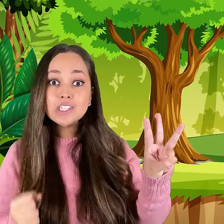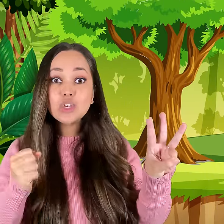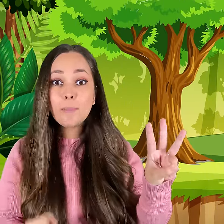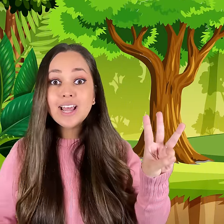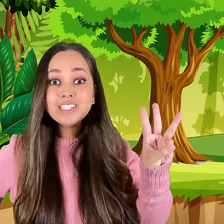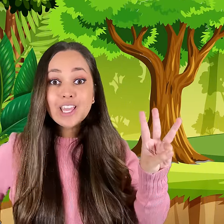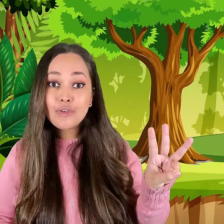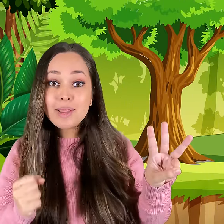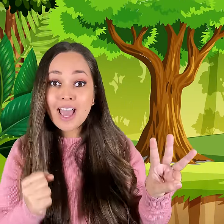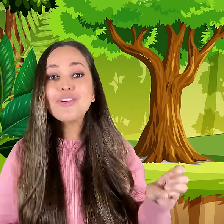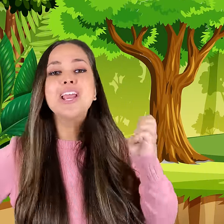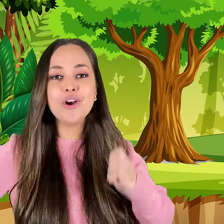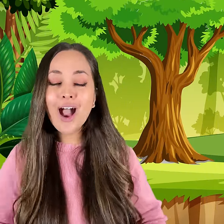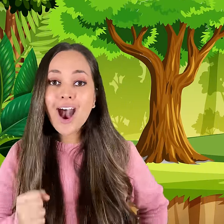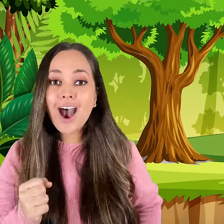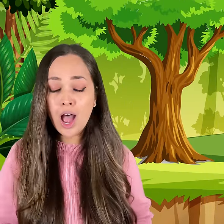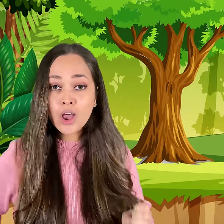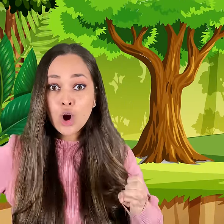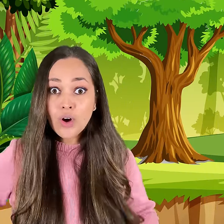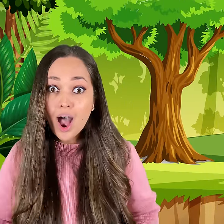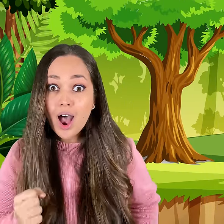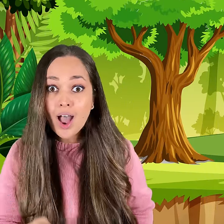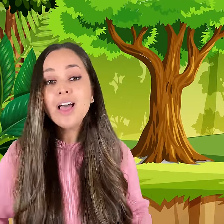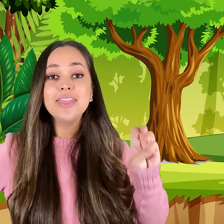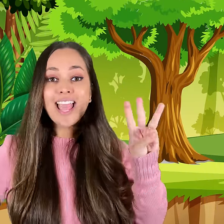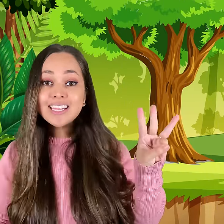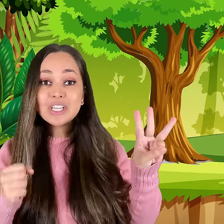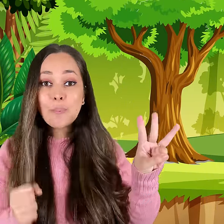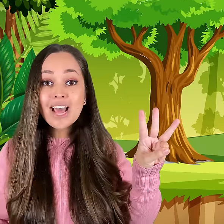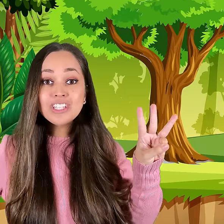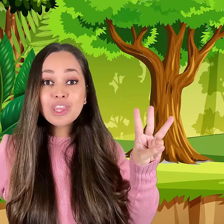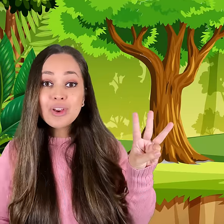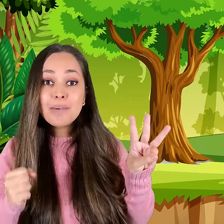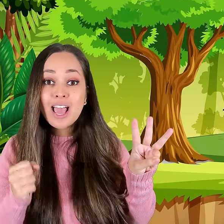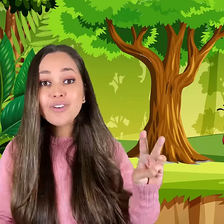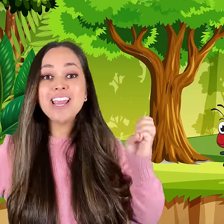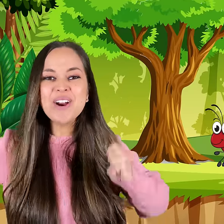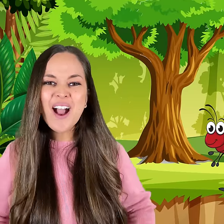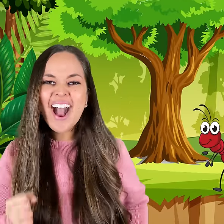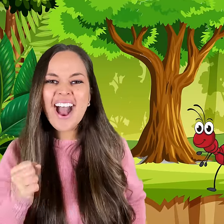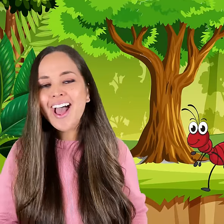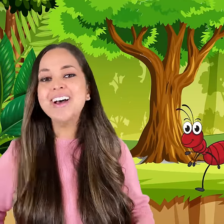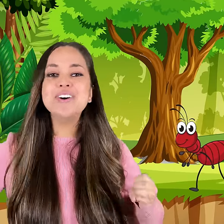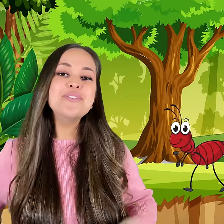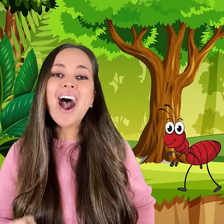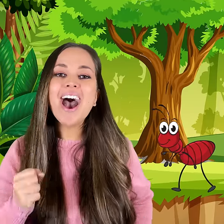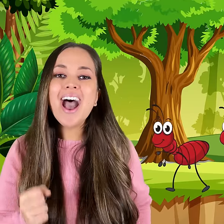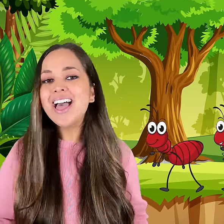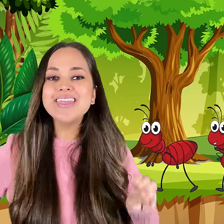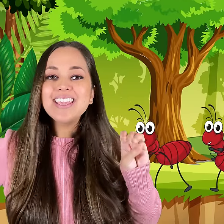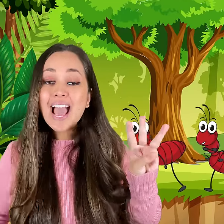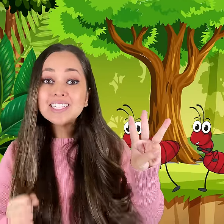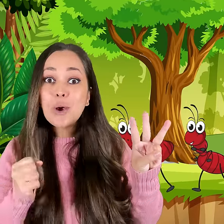The ants go marching three by three, hurrah, hurrah. The ants go marching three by three, hurrah,